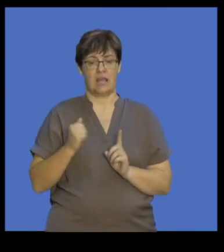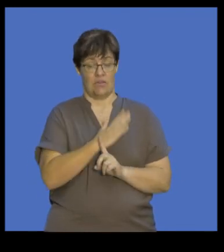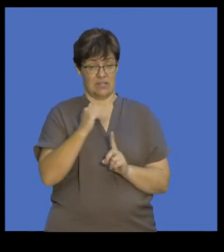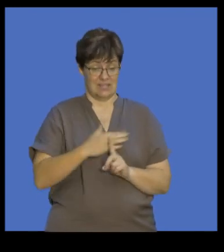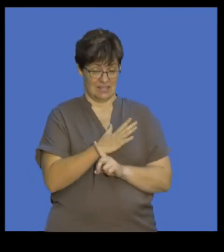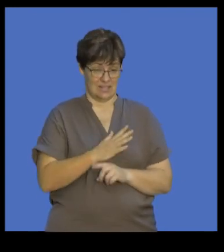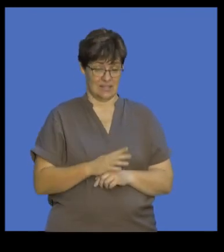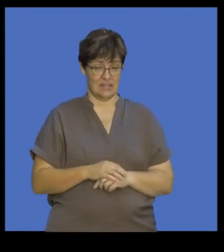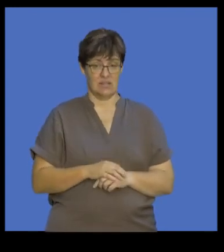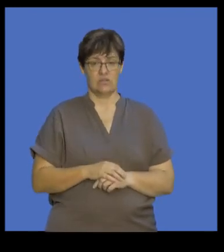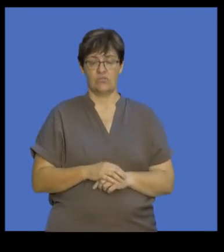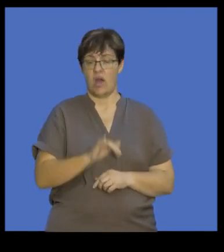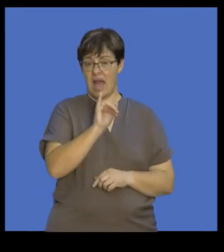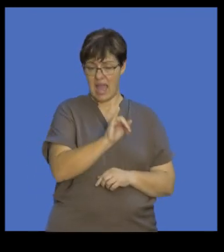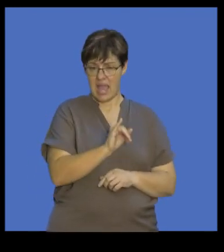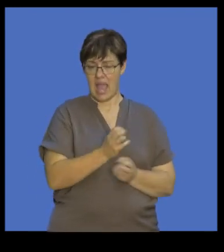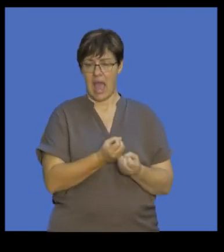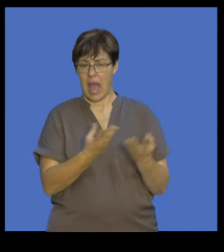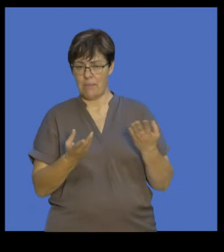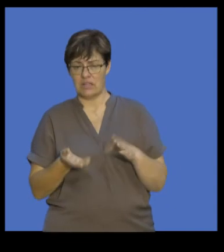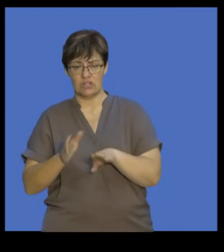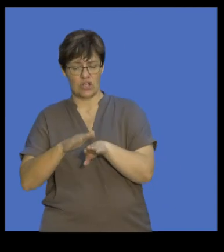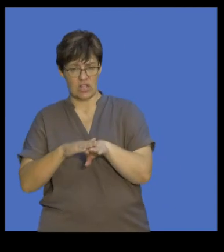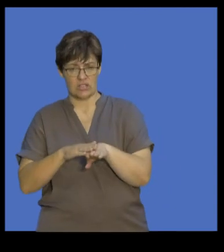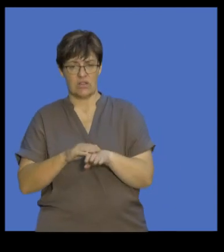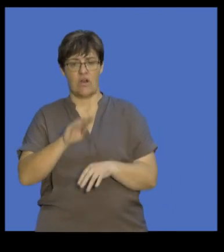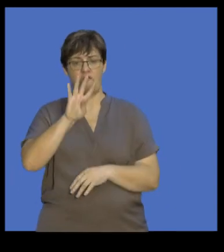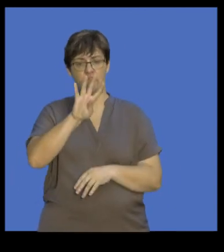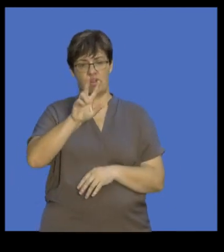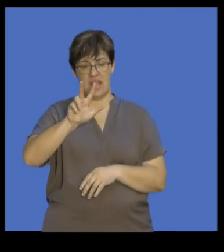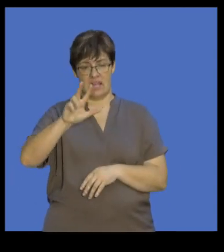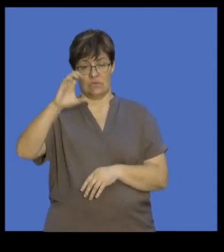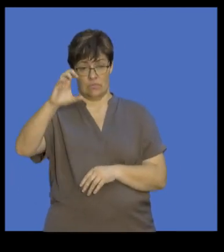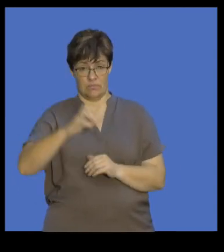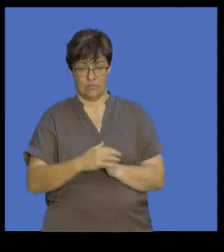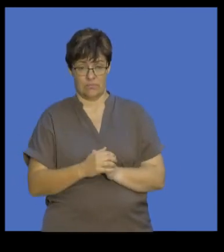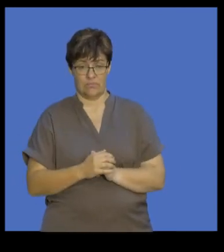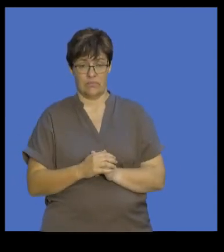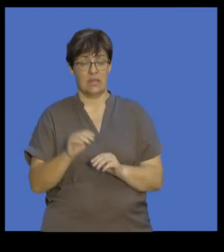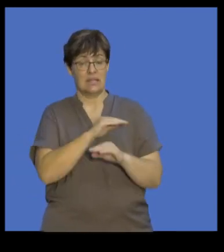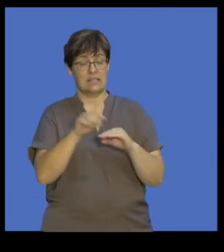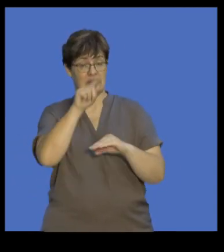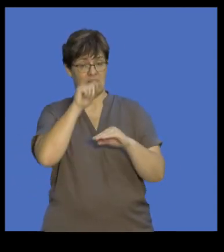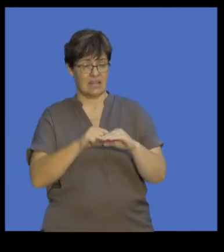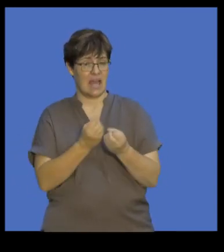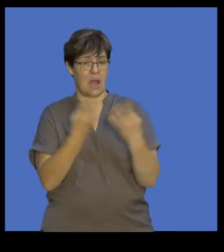current. It will give us the indication of current, okay? How much charge is that? 48